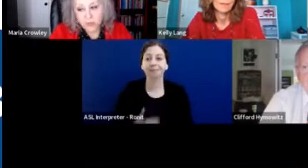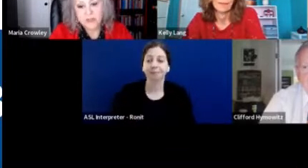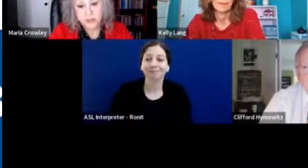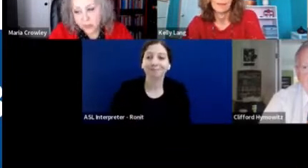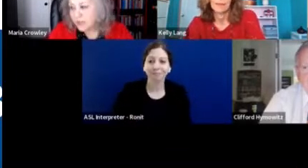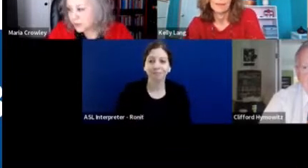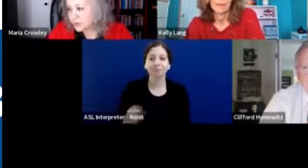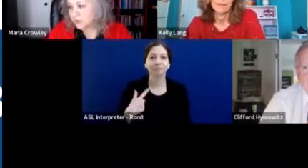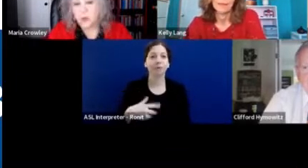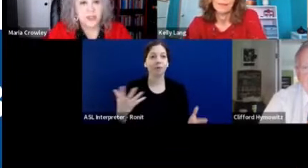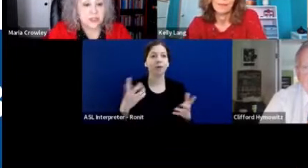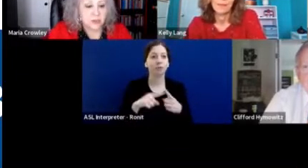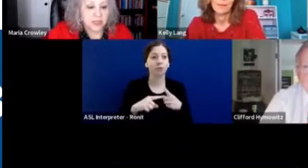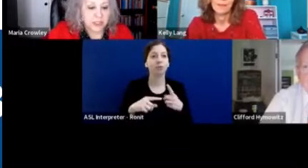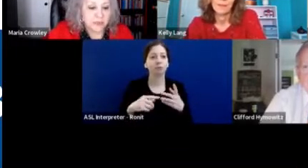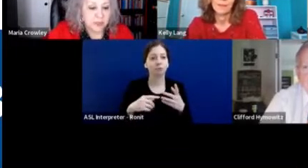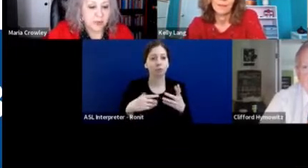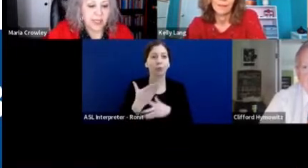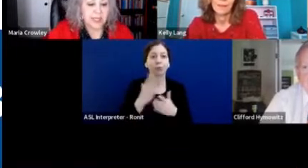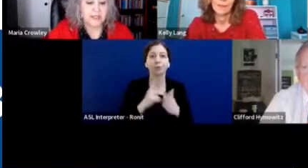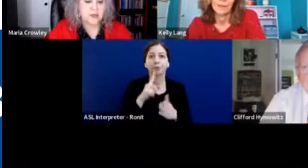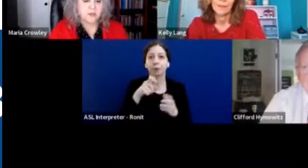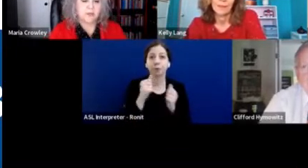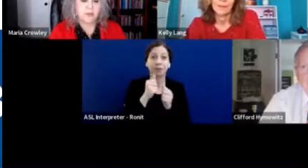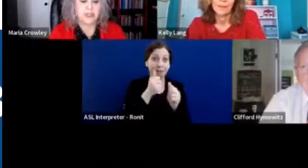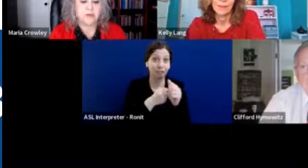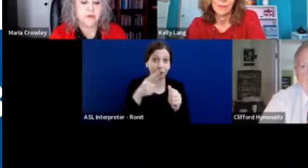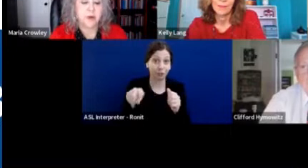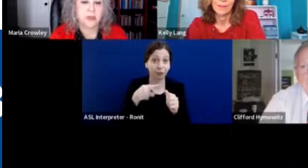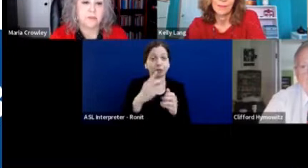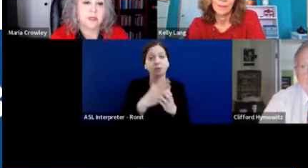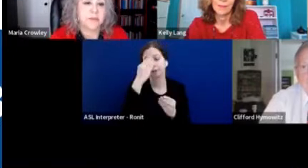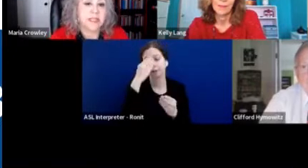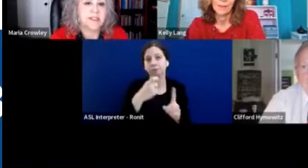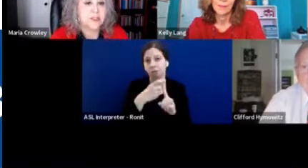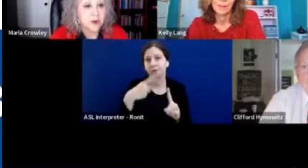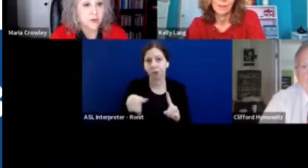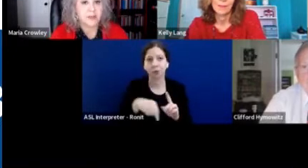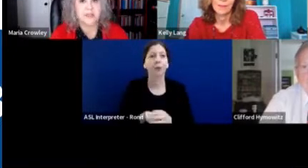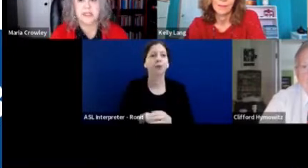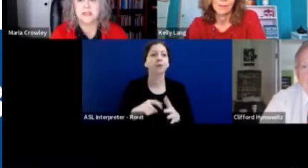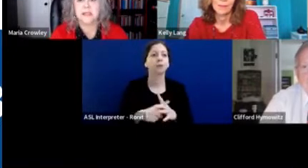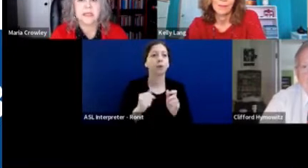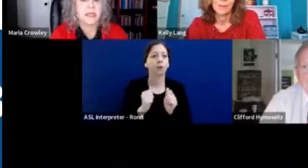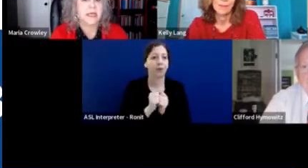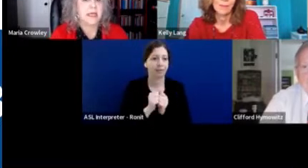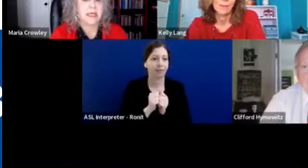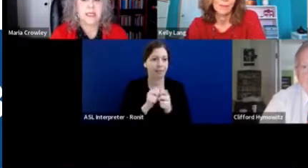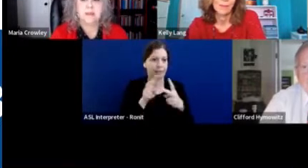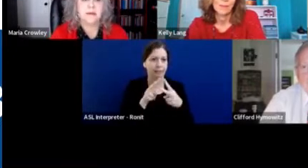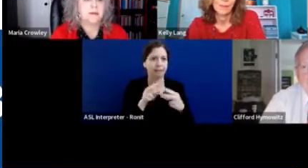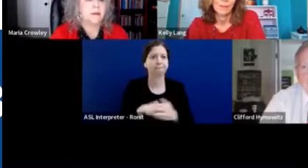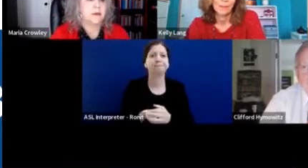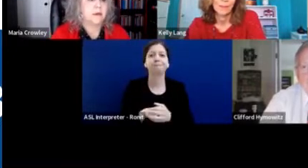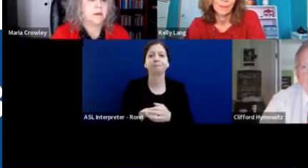So we want to run through some questions with each of you and hear some information from you. Let's start with these.